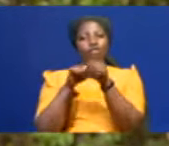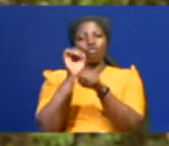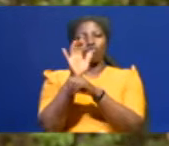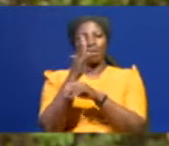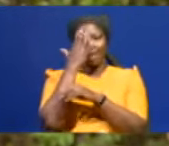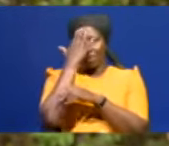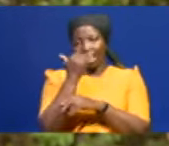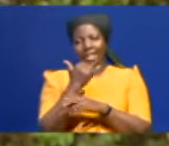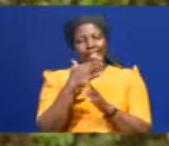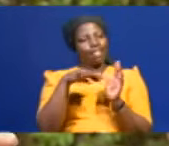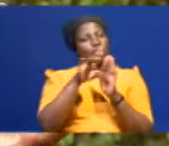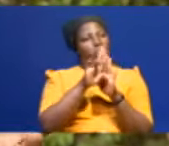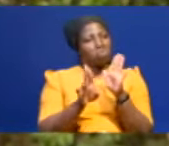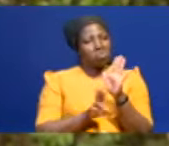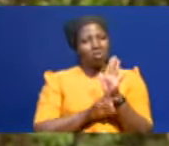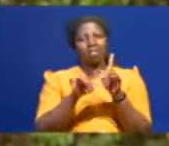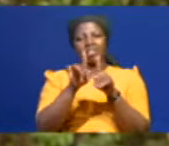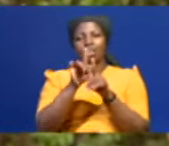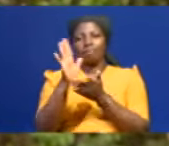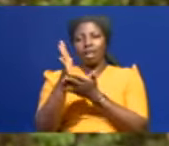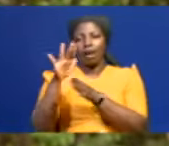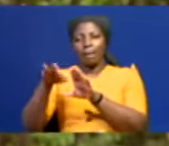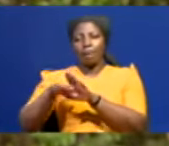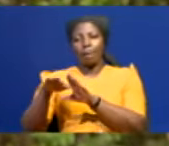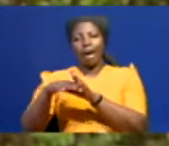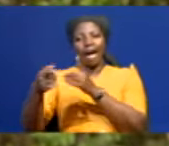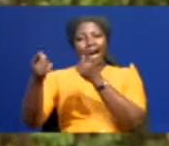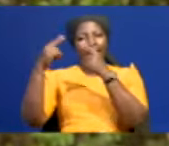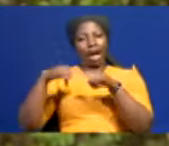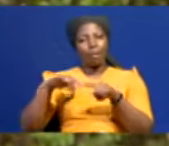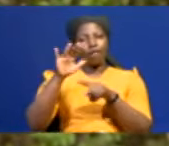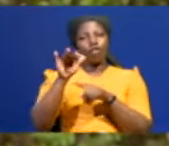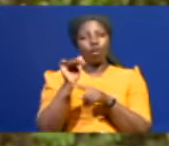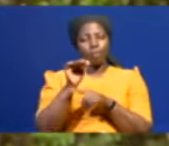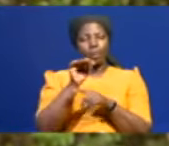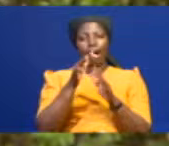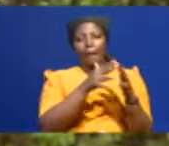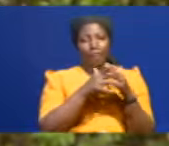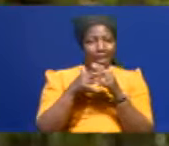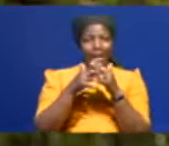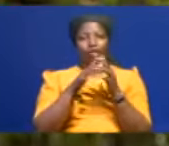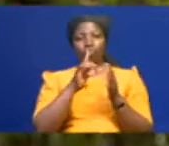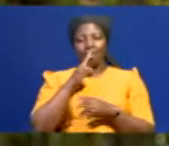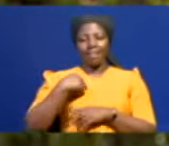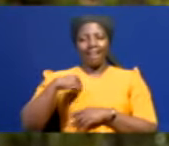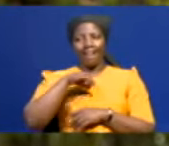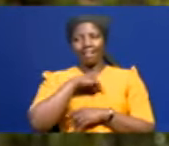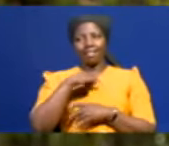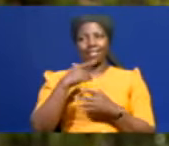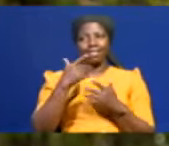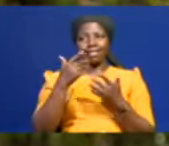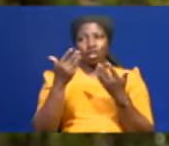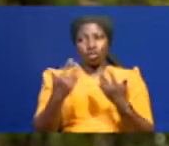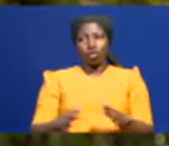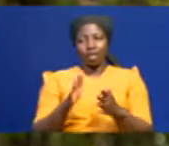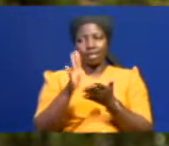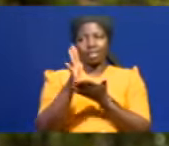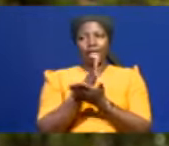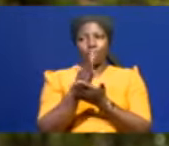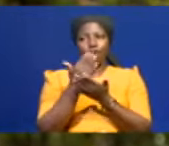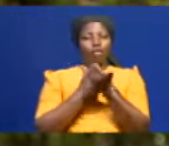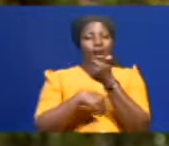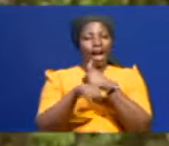of the restrictions, and some of the crew members were coming from the US. So we lost actually some of the cast members